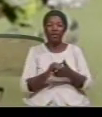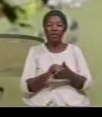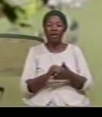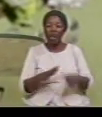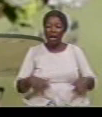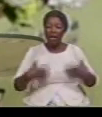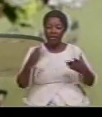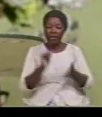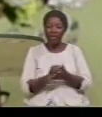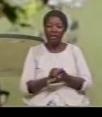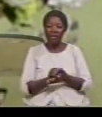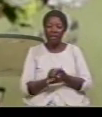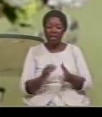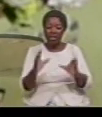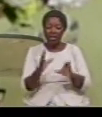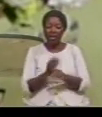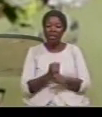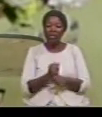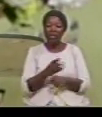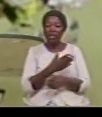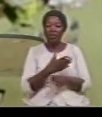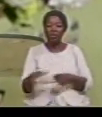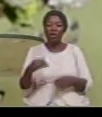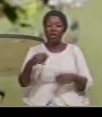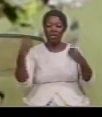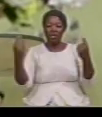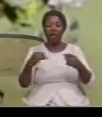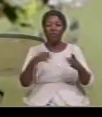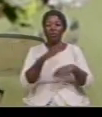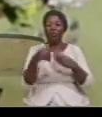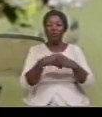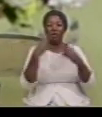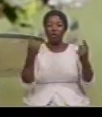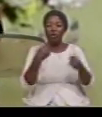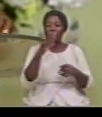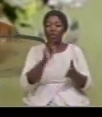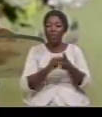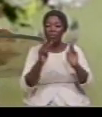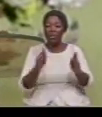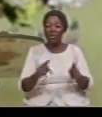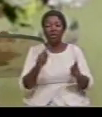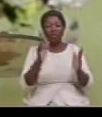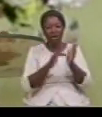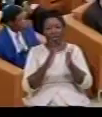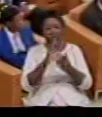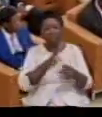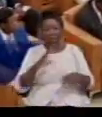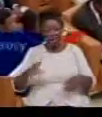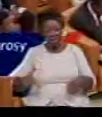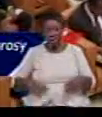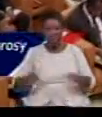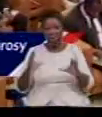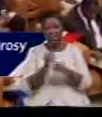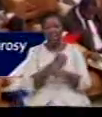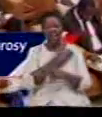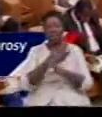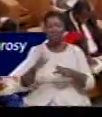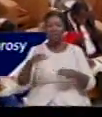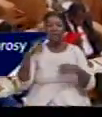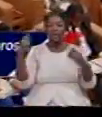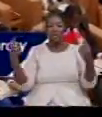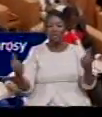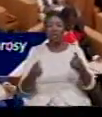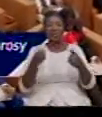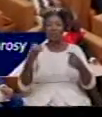of the whole world. Question number four. What lesson was the law of purification from leprosy intended to teach?